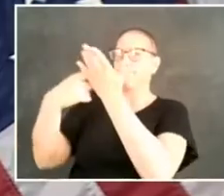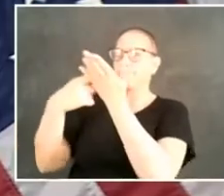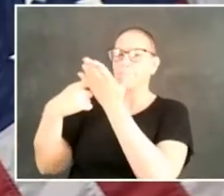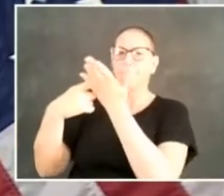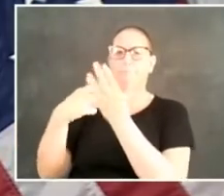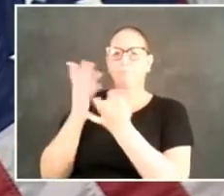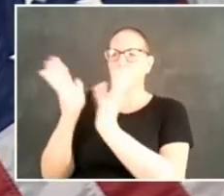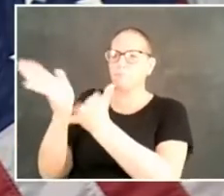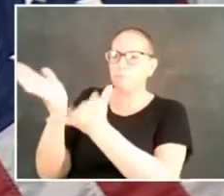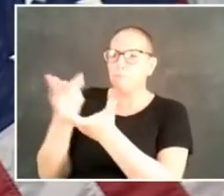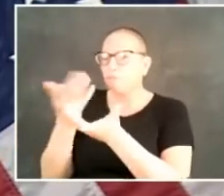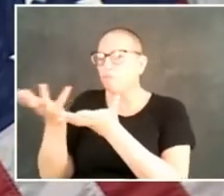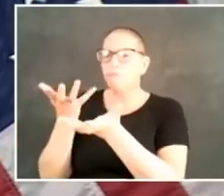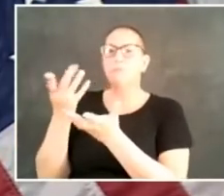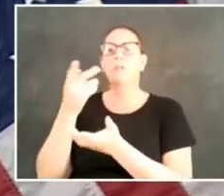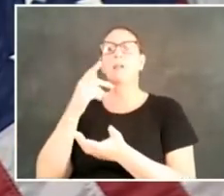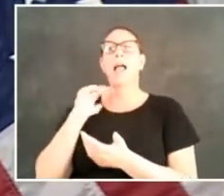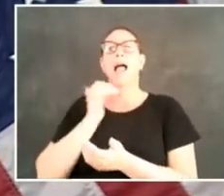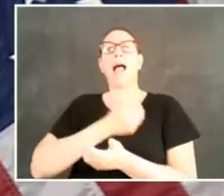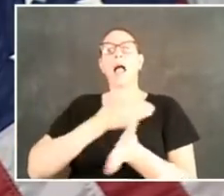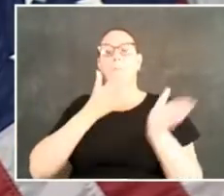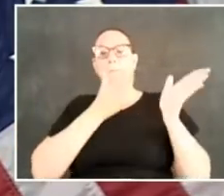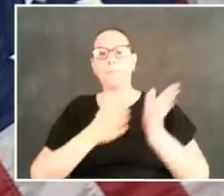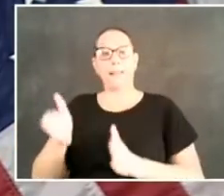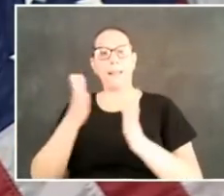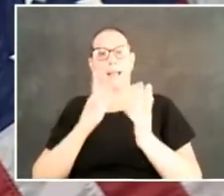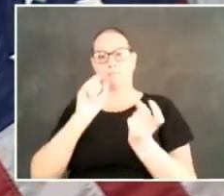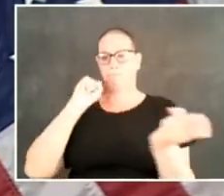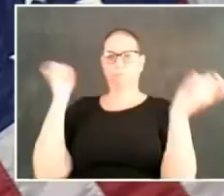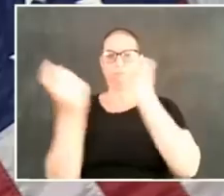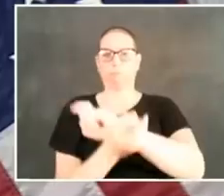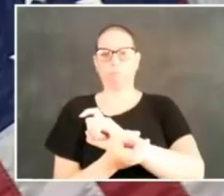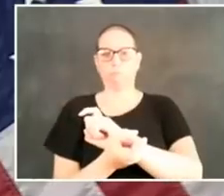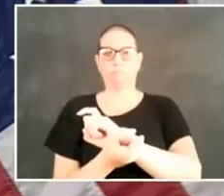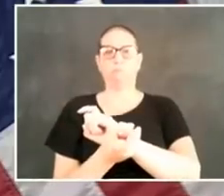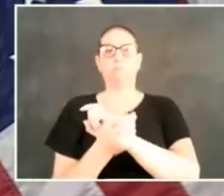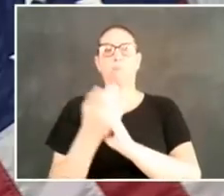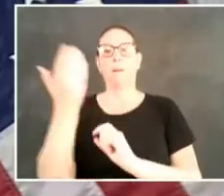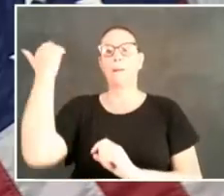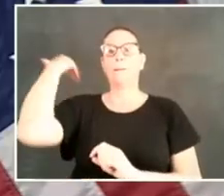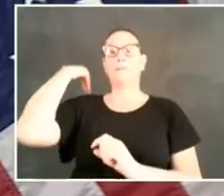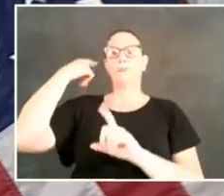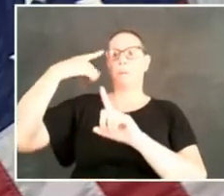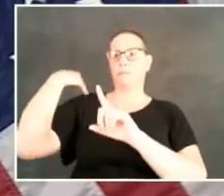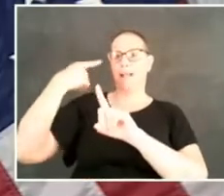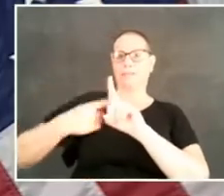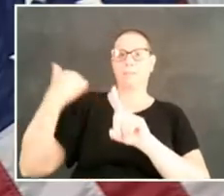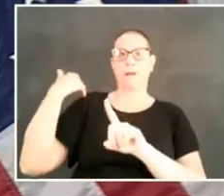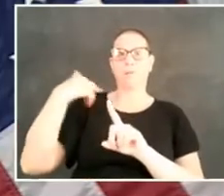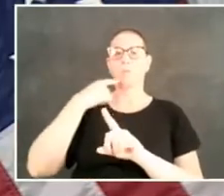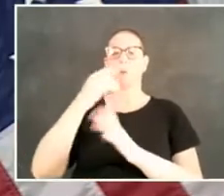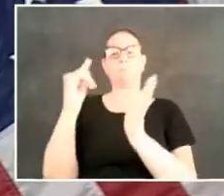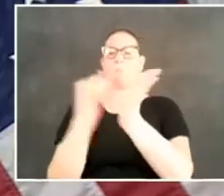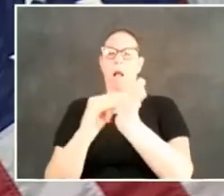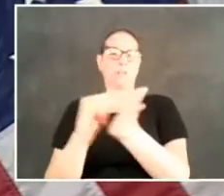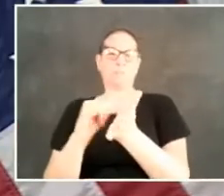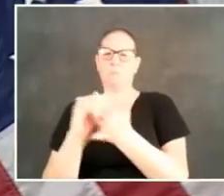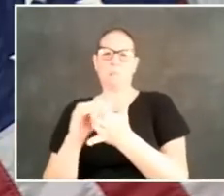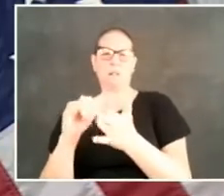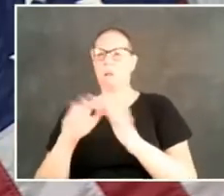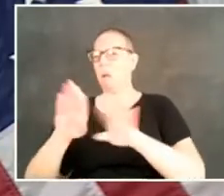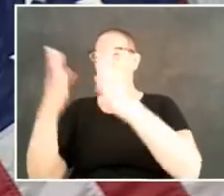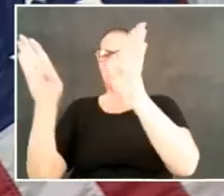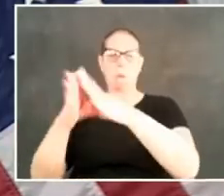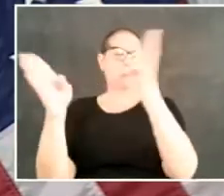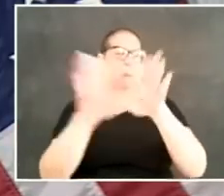plan was impossible. Now, clearly, yesterday proved that it is possible. So can you talk to us a little bit about the administration's